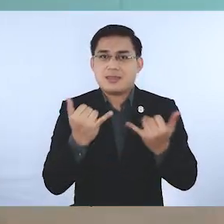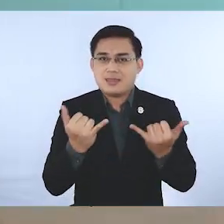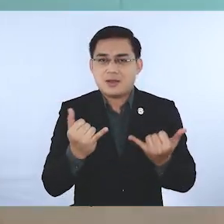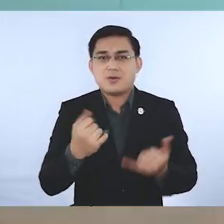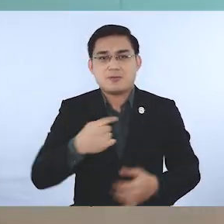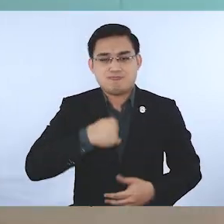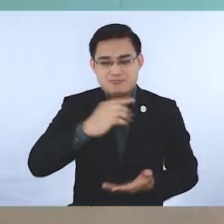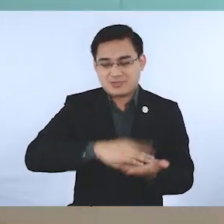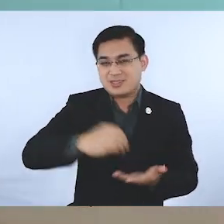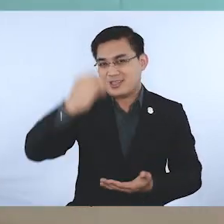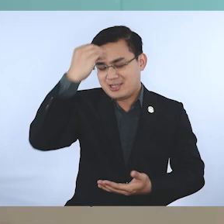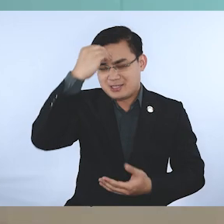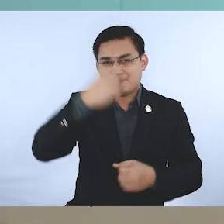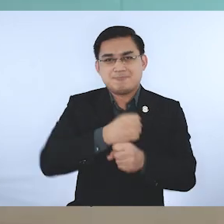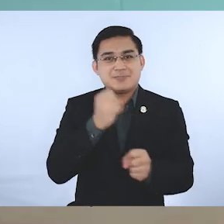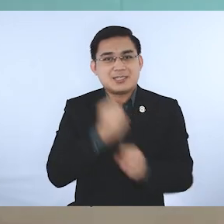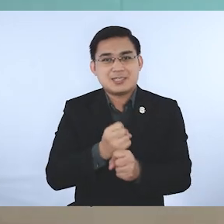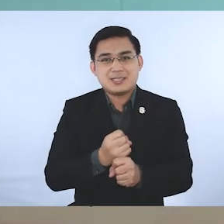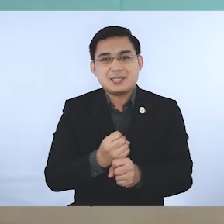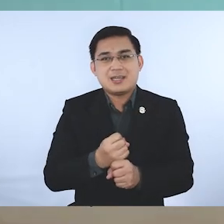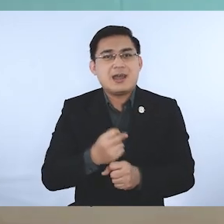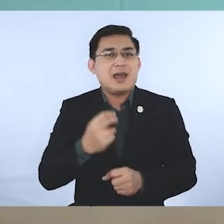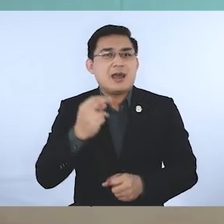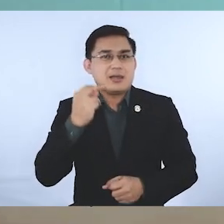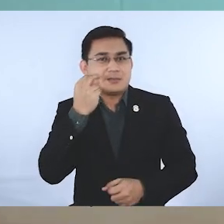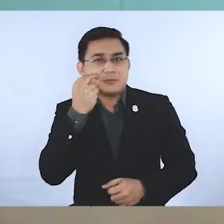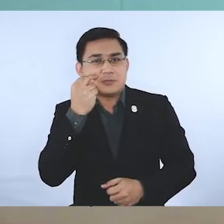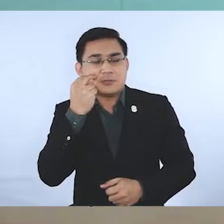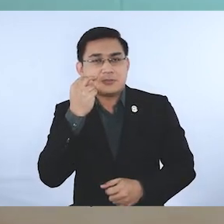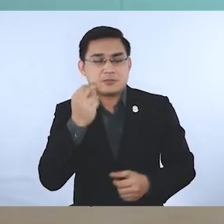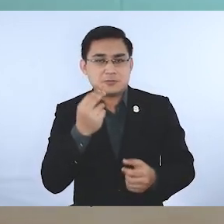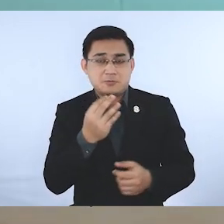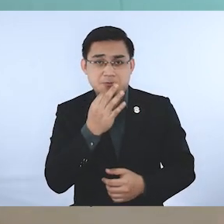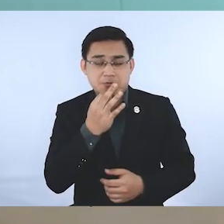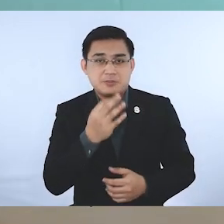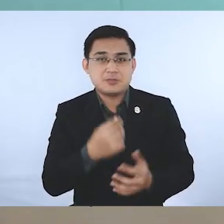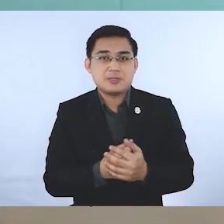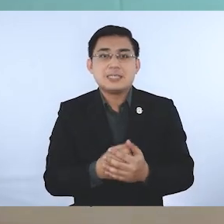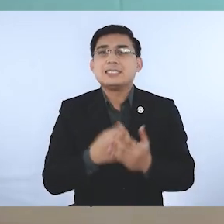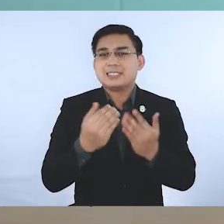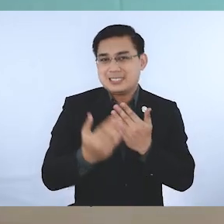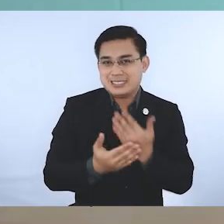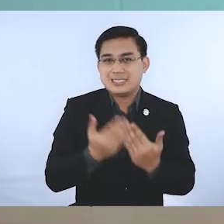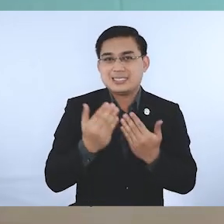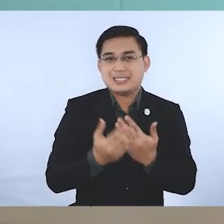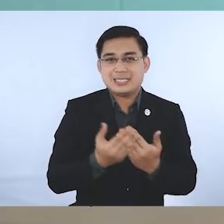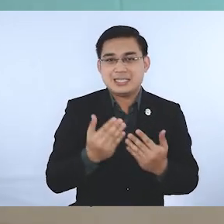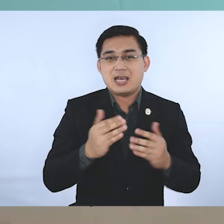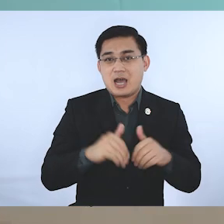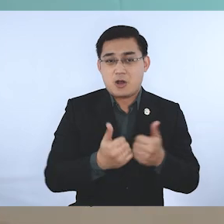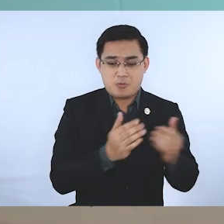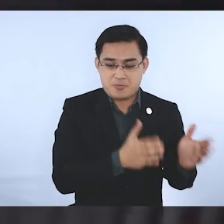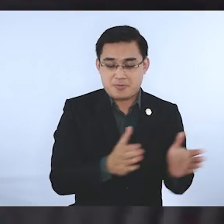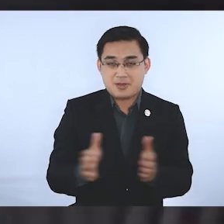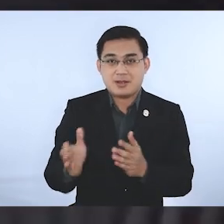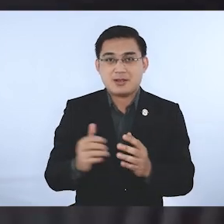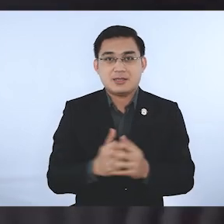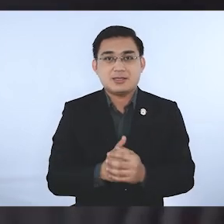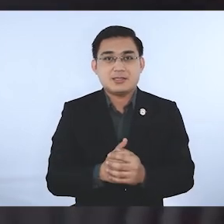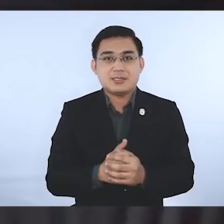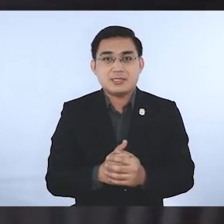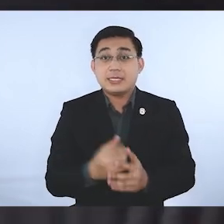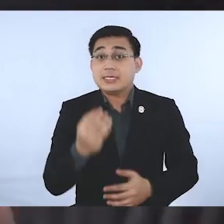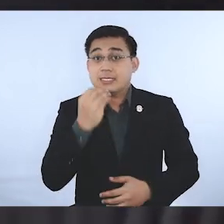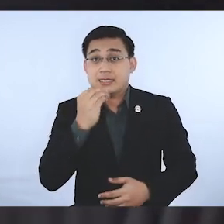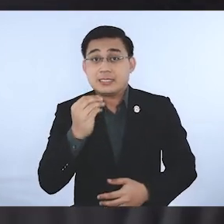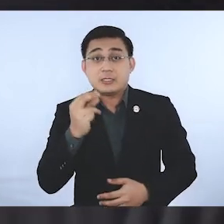you know, you can create something healthy that doesn't take too long, you know, how it's prepared and it's safe to eat. Eating